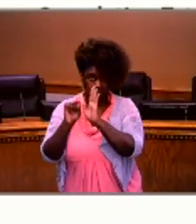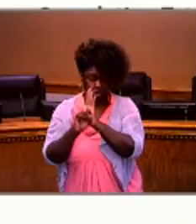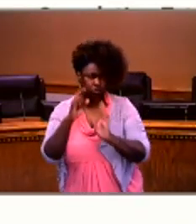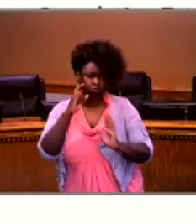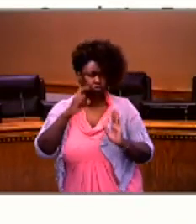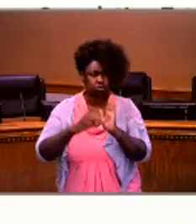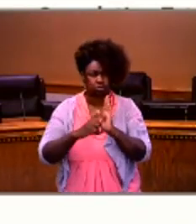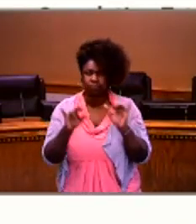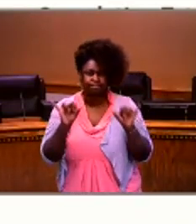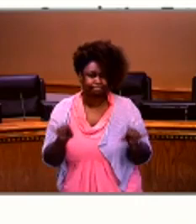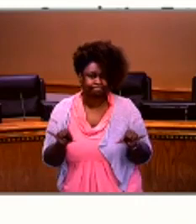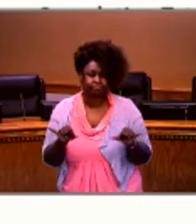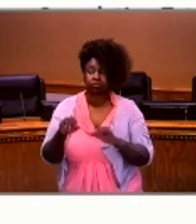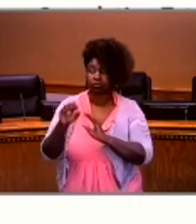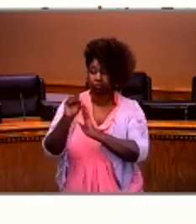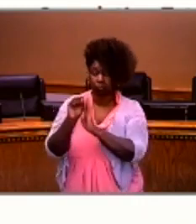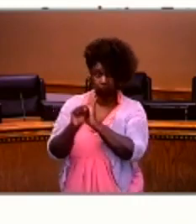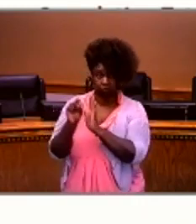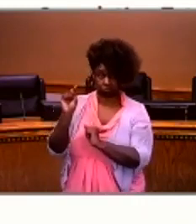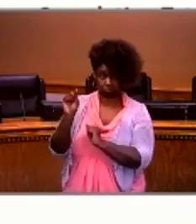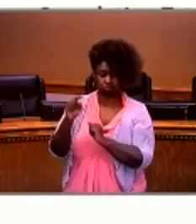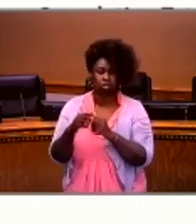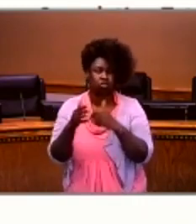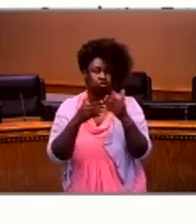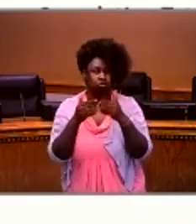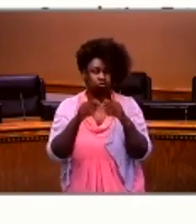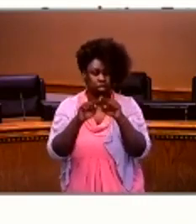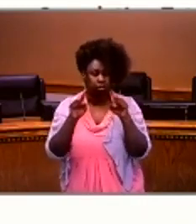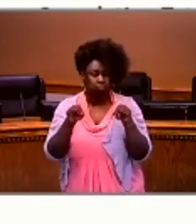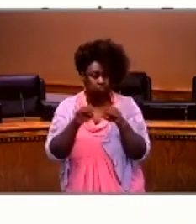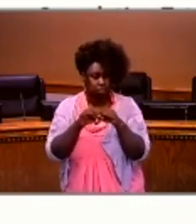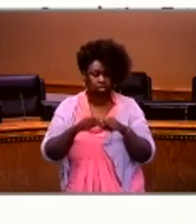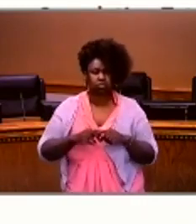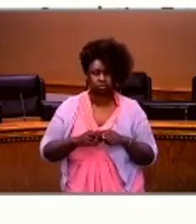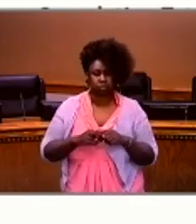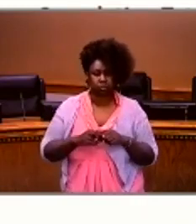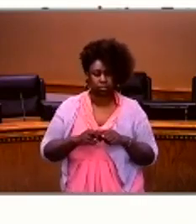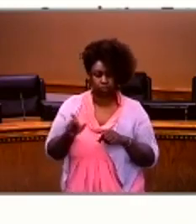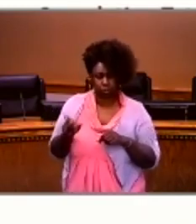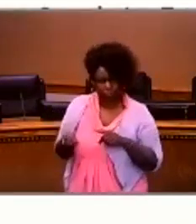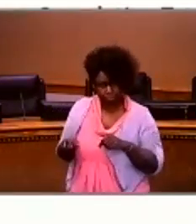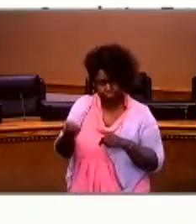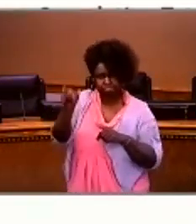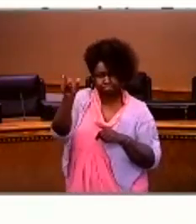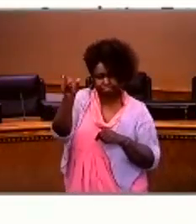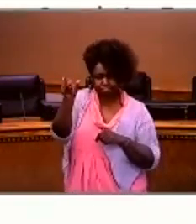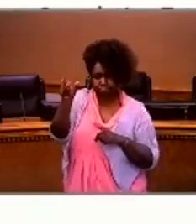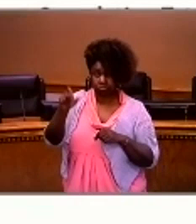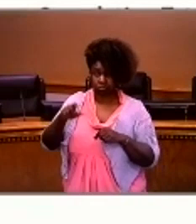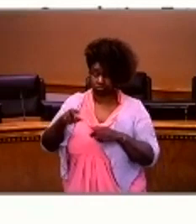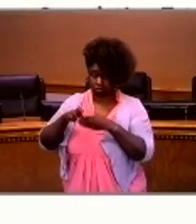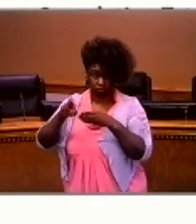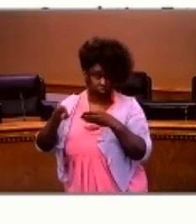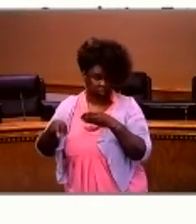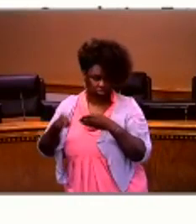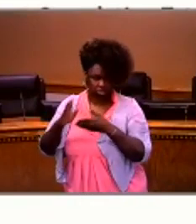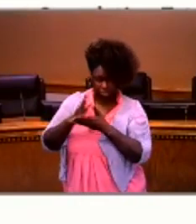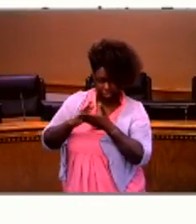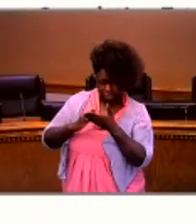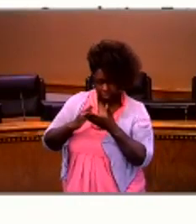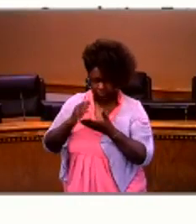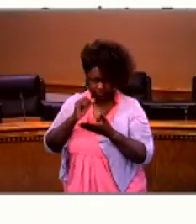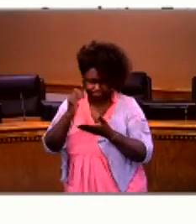see the same trend in the state. Again, the gray shaded box is an area where there's some uncertainty in the number of results, but the state